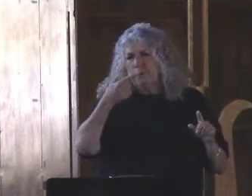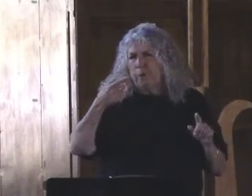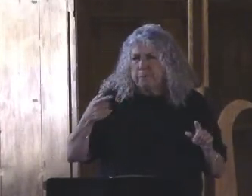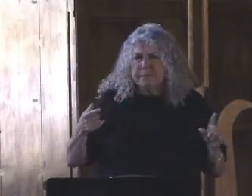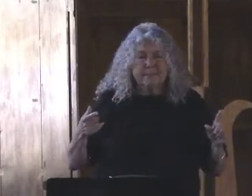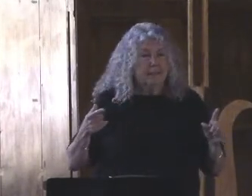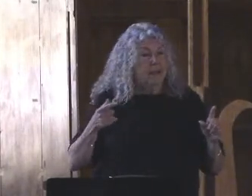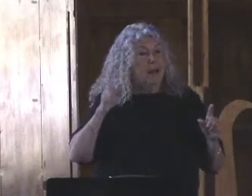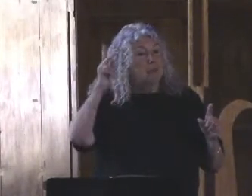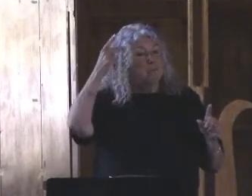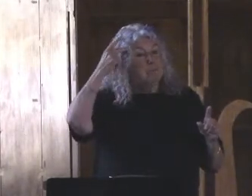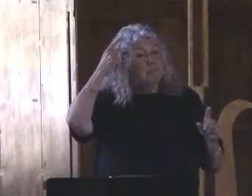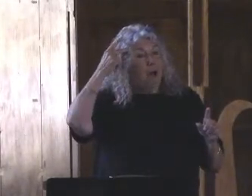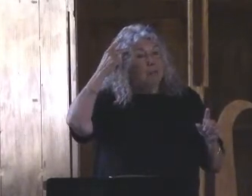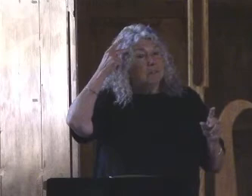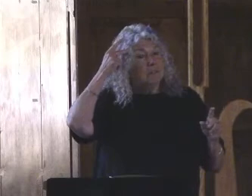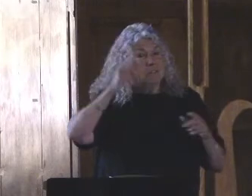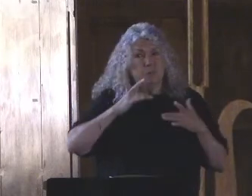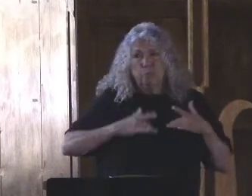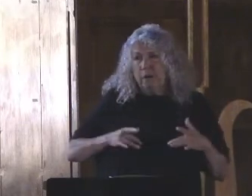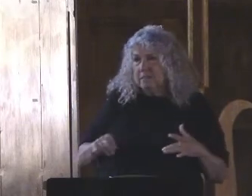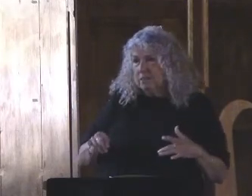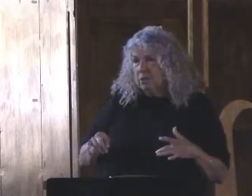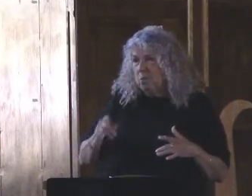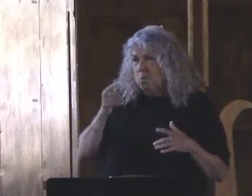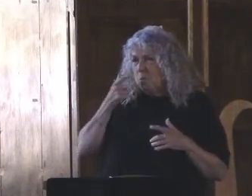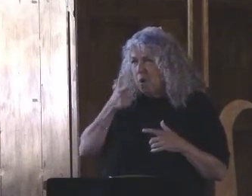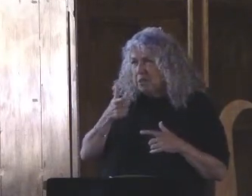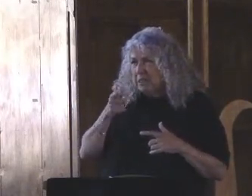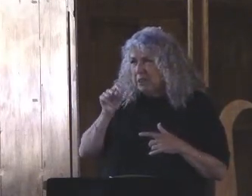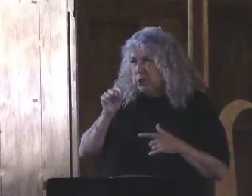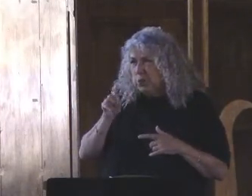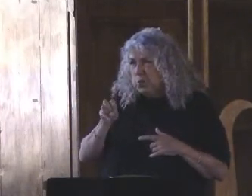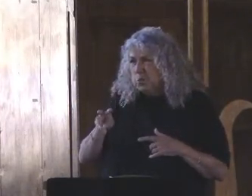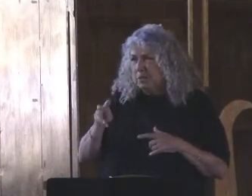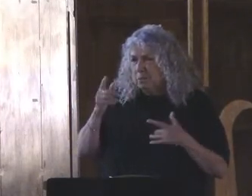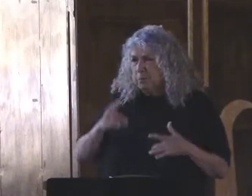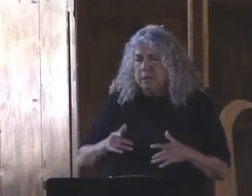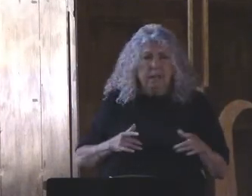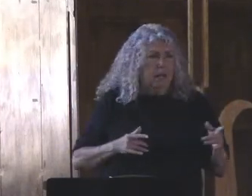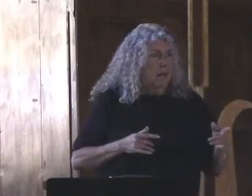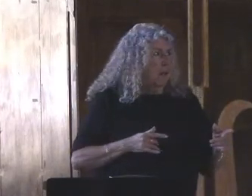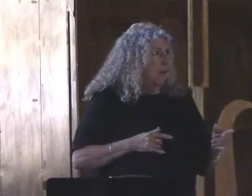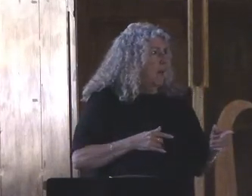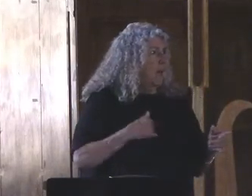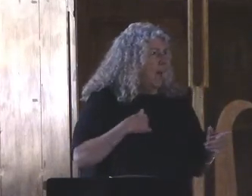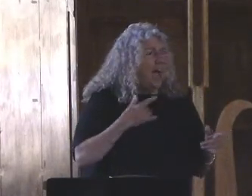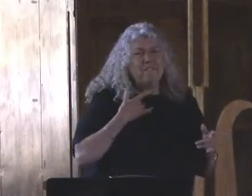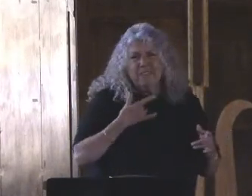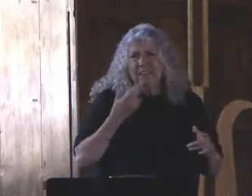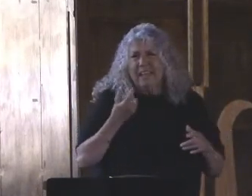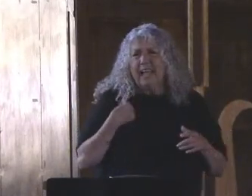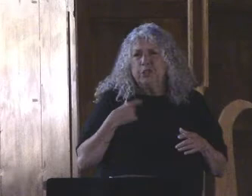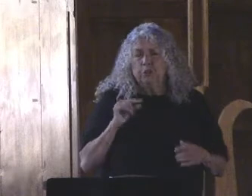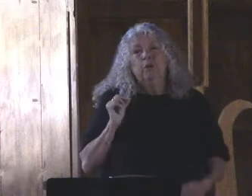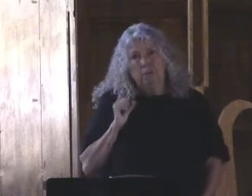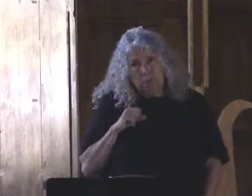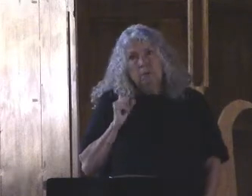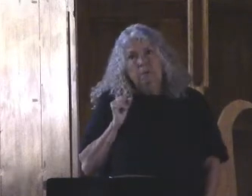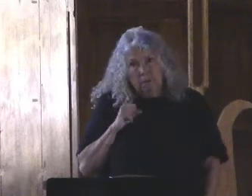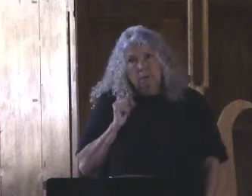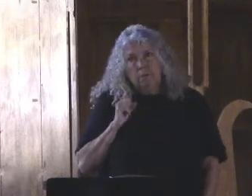weapons. Politics depresses her. Watching the news depresses her. I see a lot of heads nodding. I have days when I feel just like